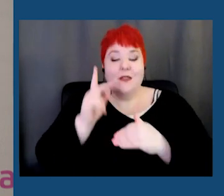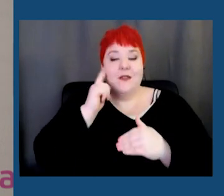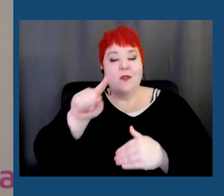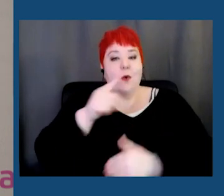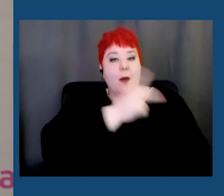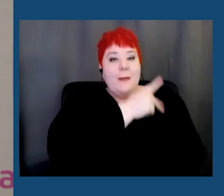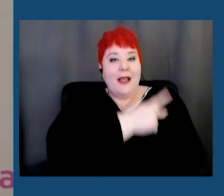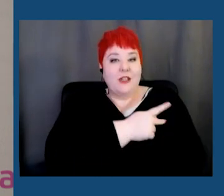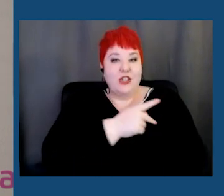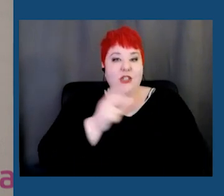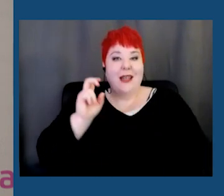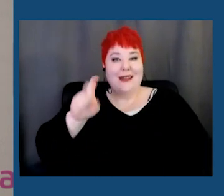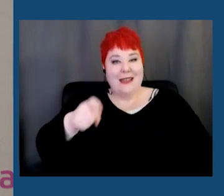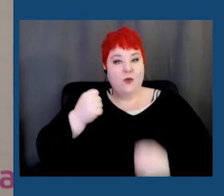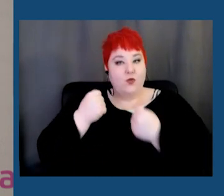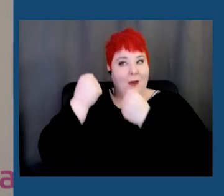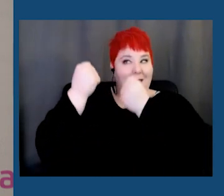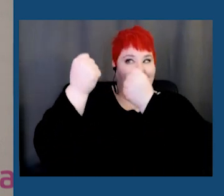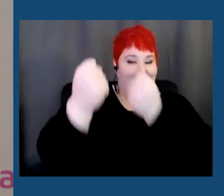seek care.